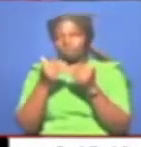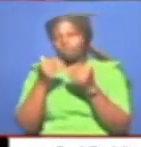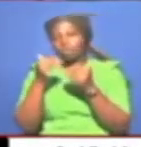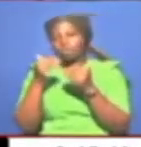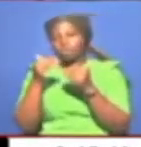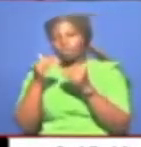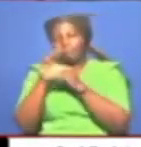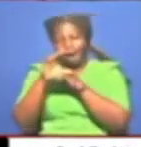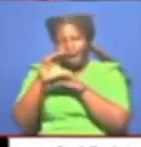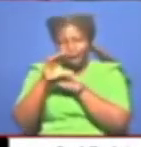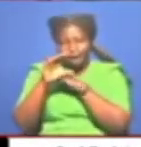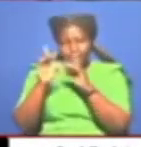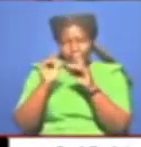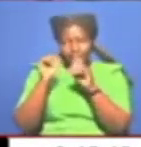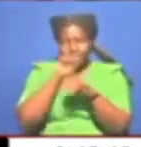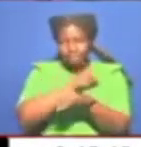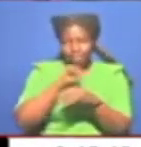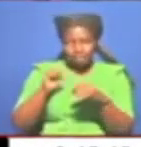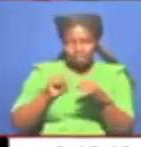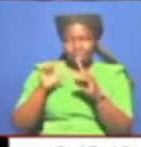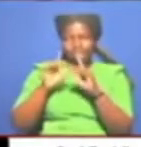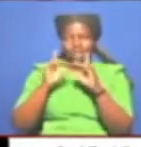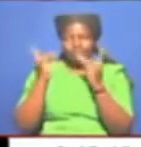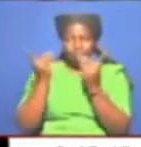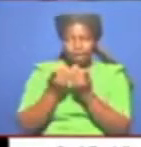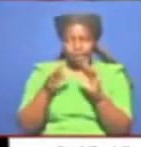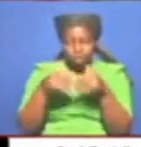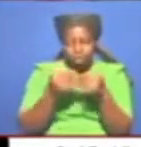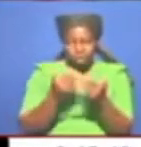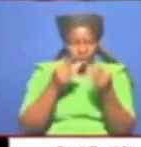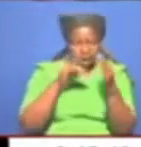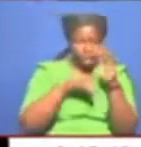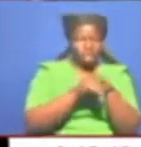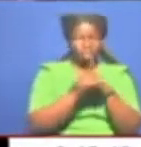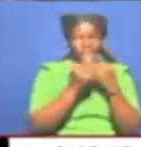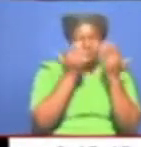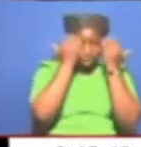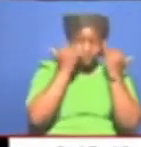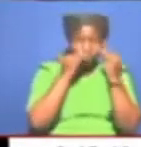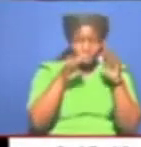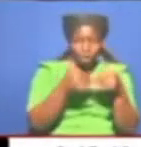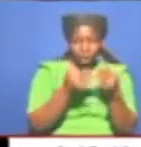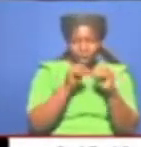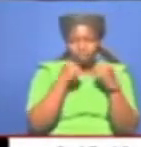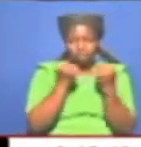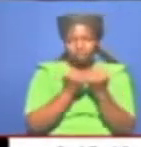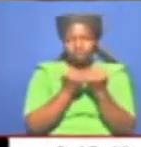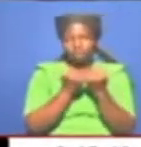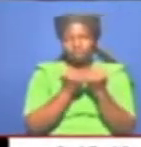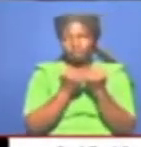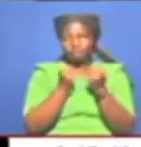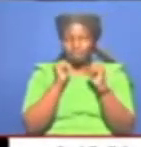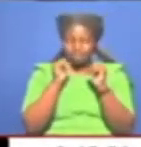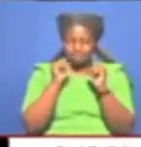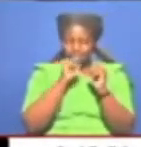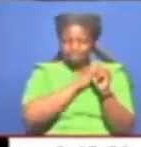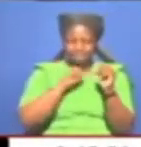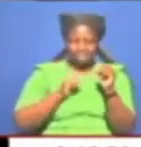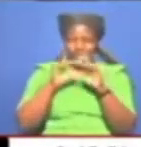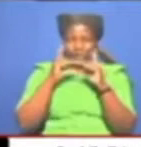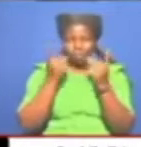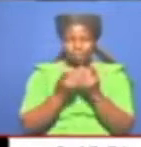state organ. Now, I know this matter wasn't initiated by the courts. It was initiated by